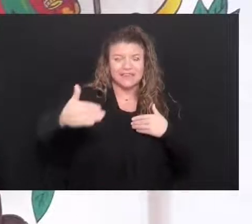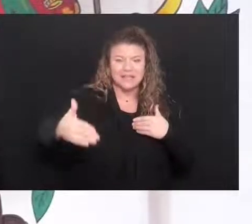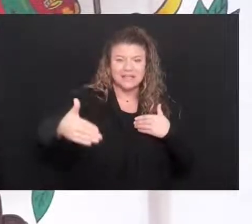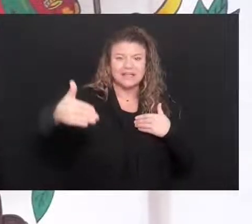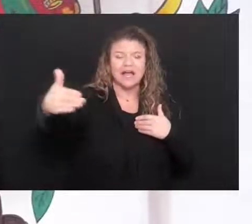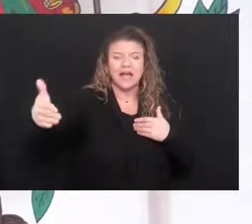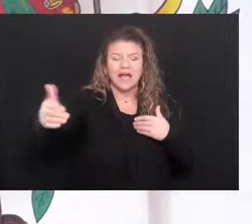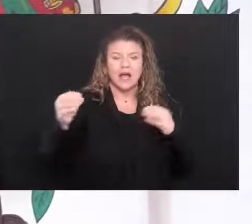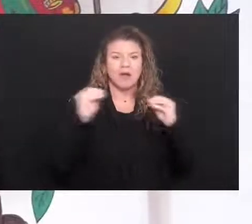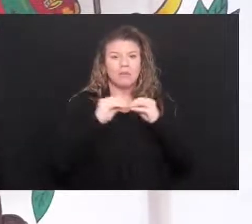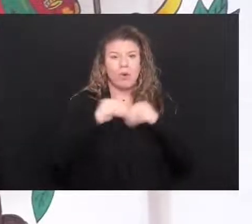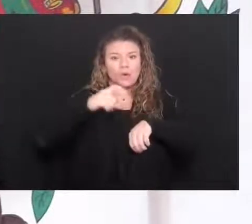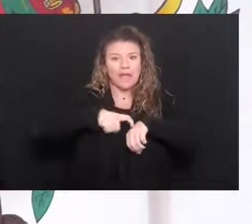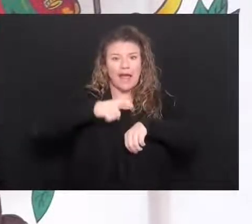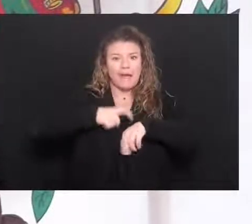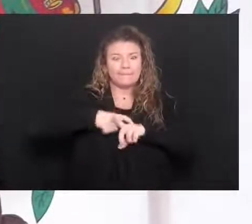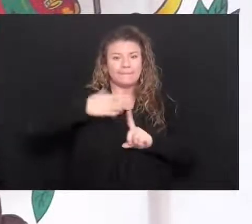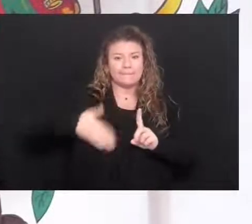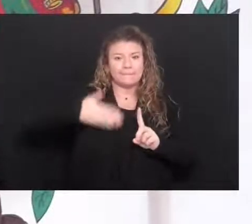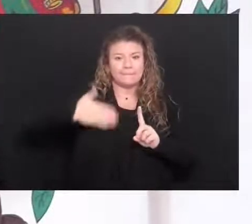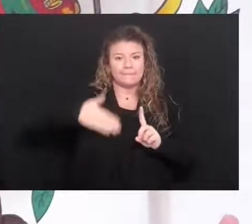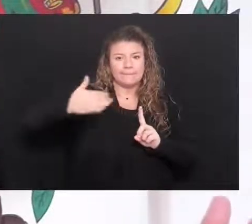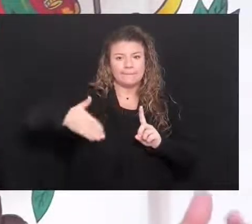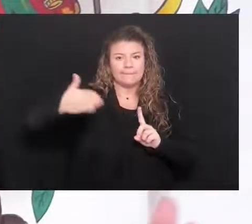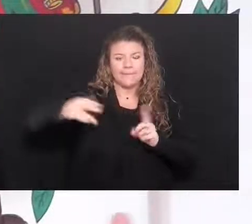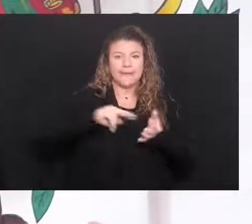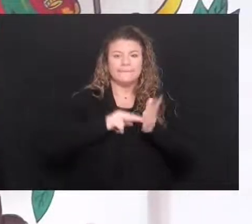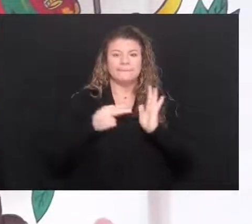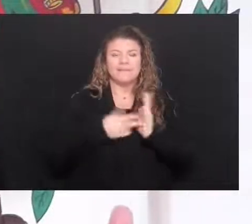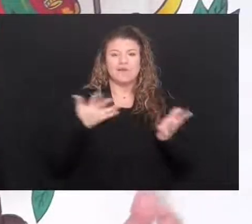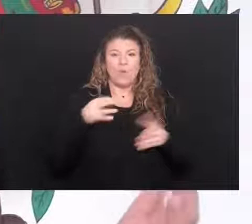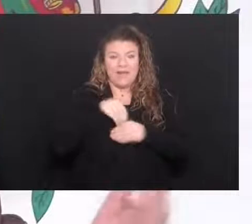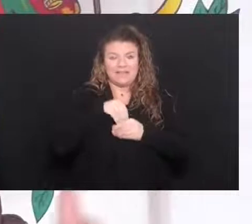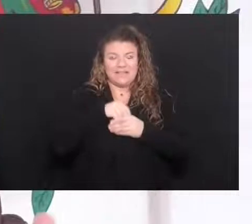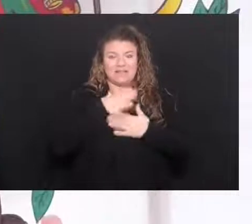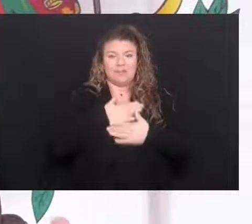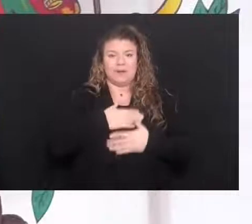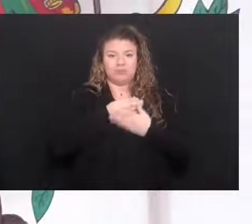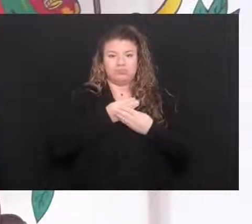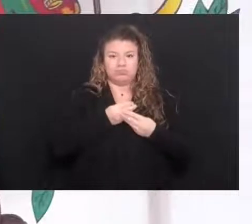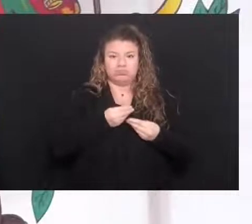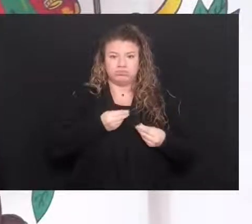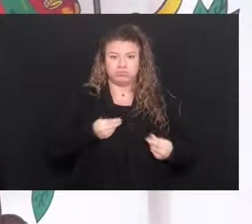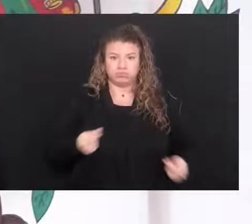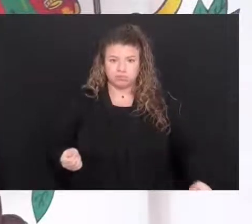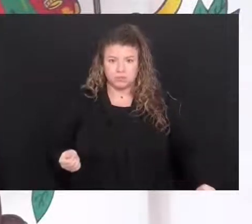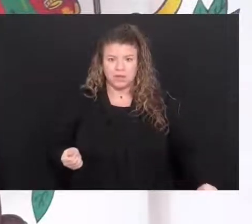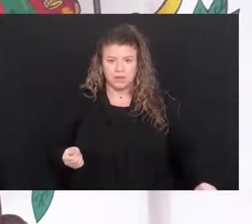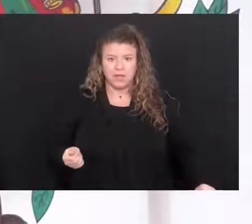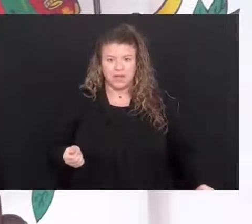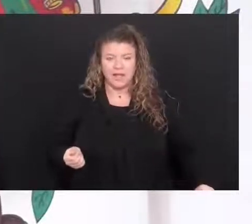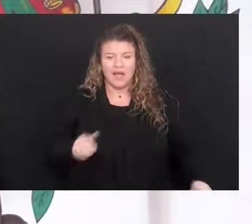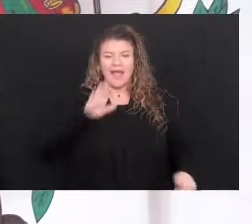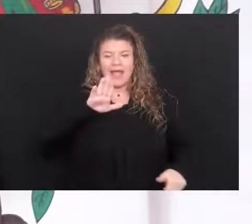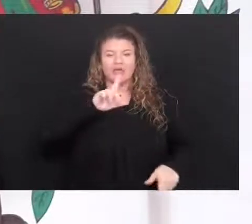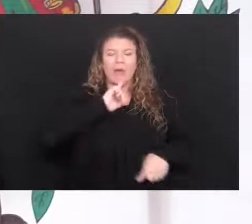truly they were wearing off and wearing down, and your